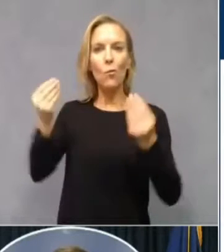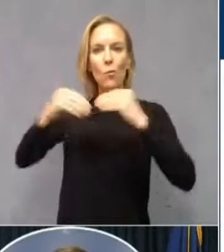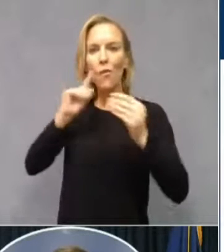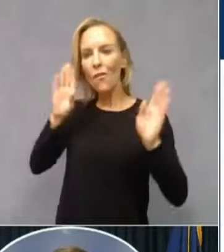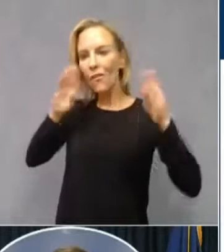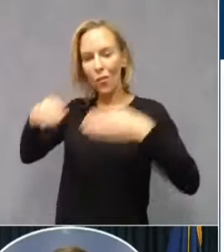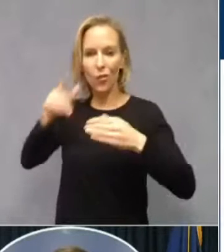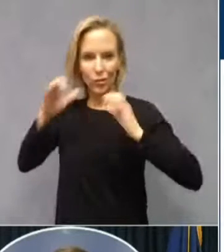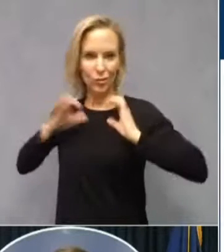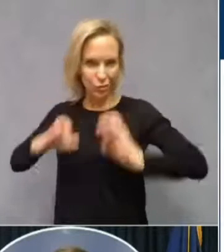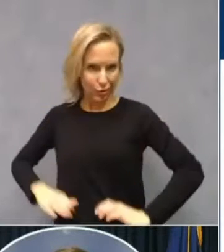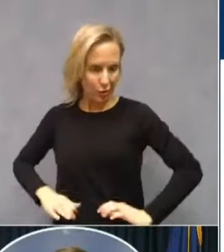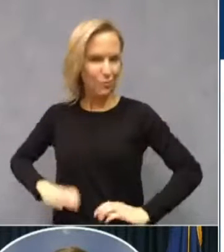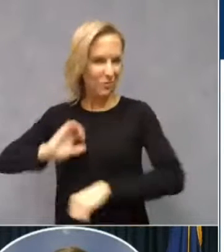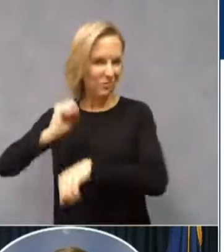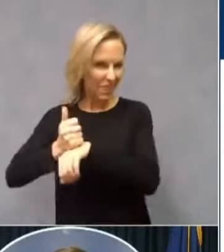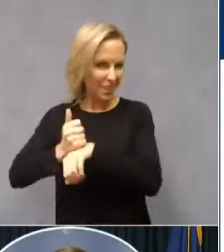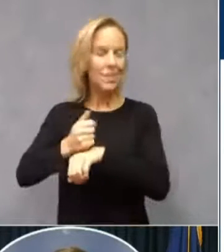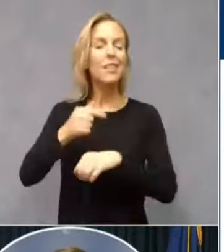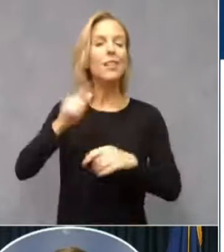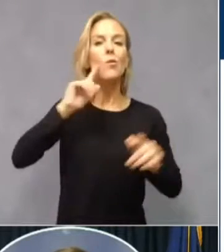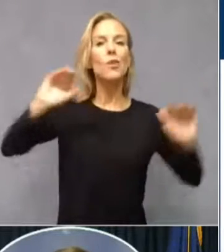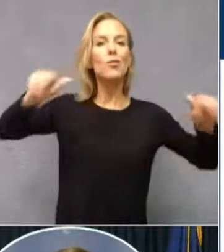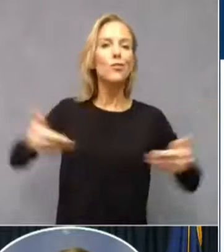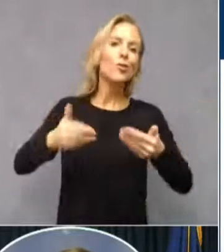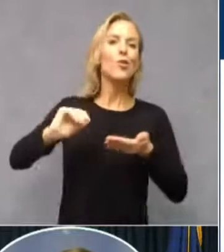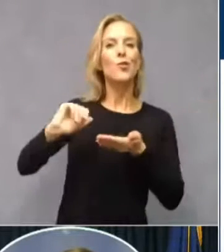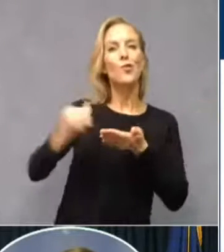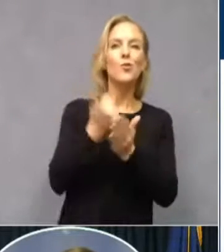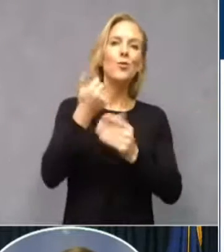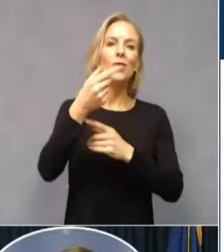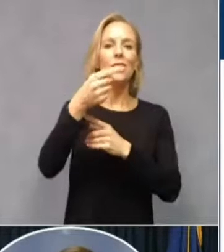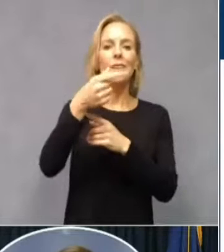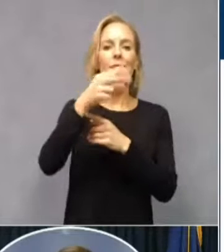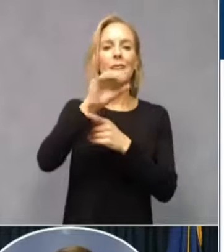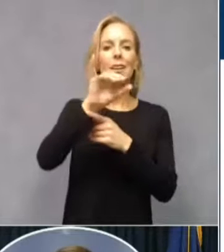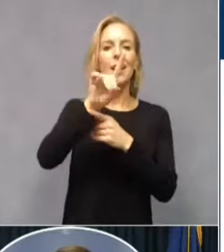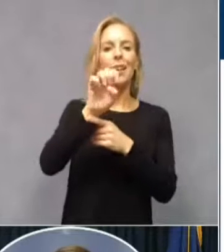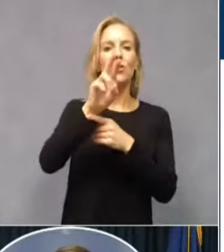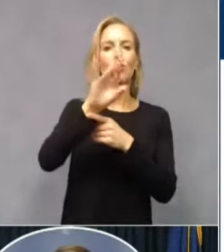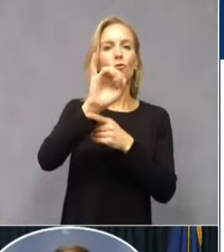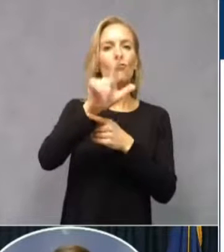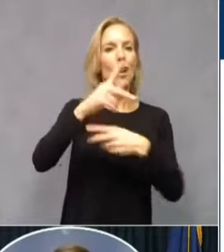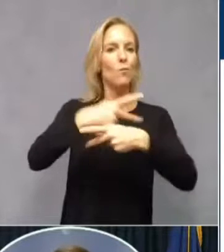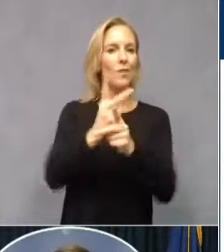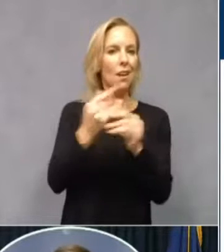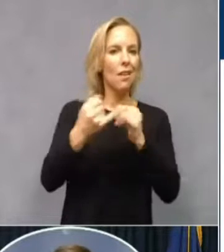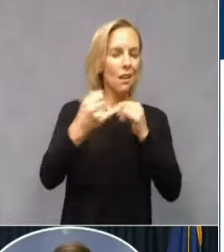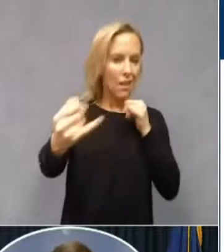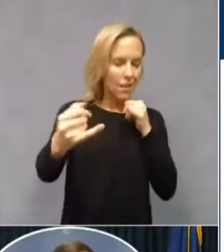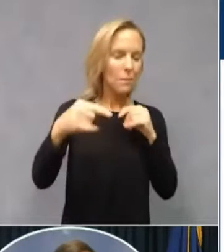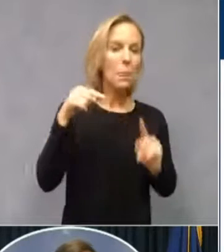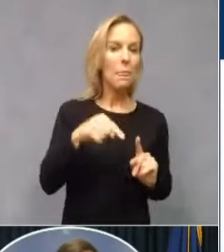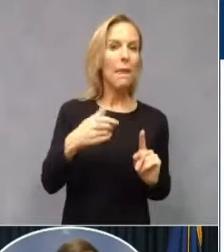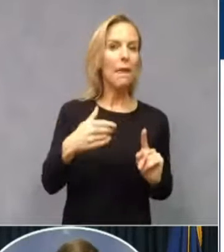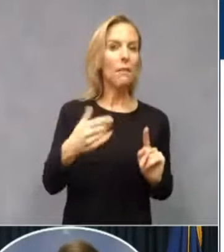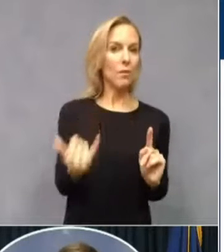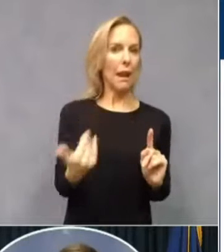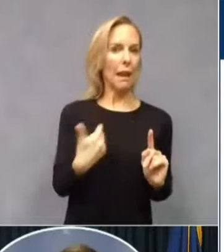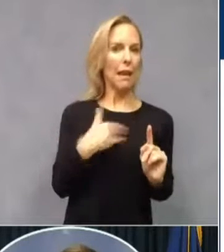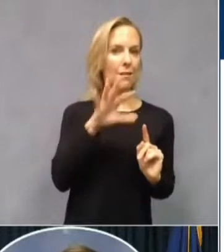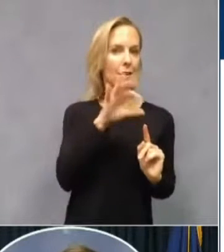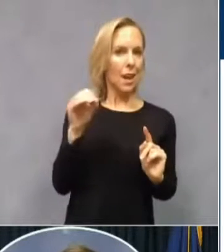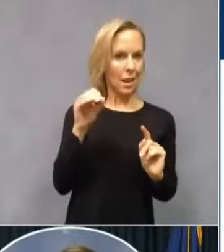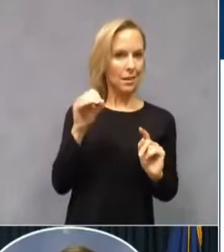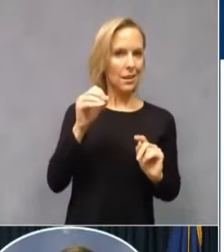introduction of a new guide rail production line. The company currently employs more than 90 people in the Glasgow